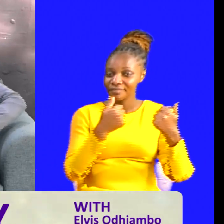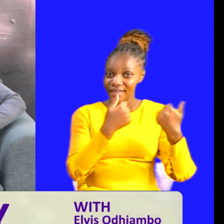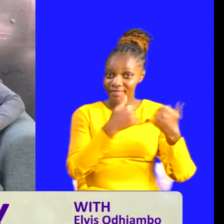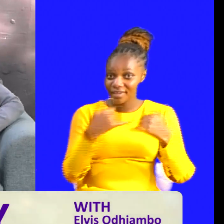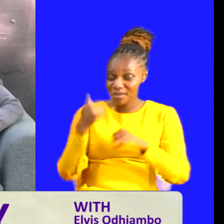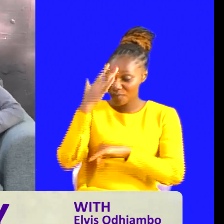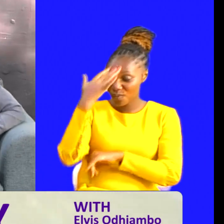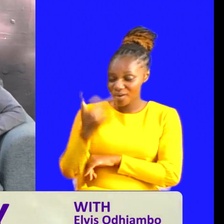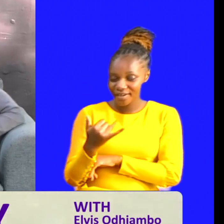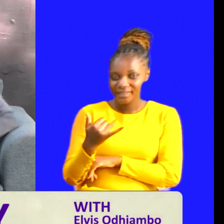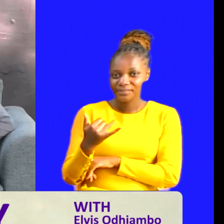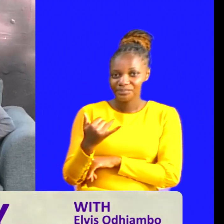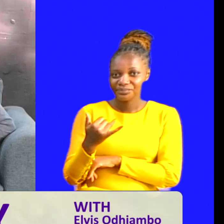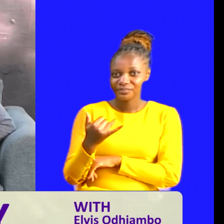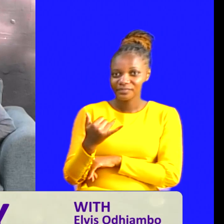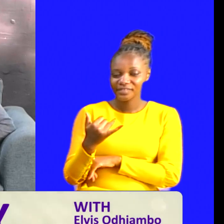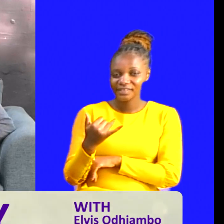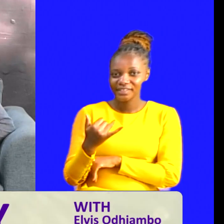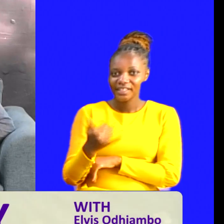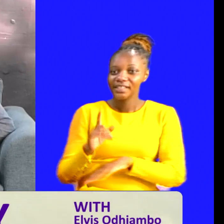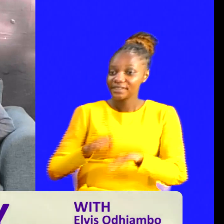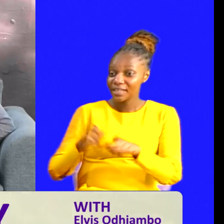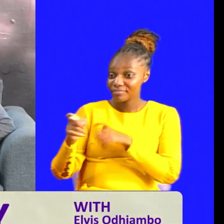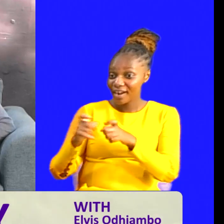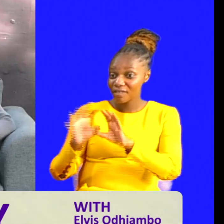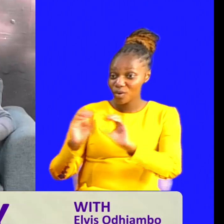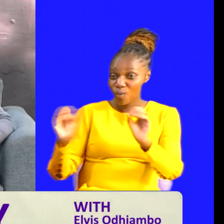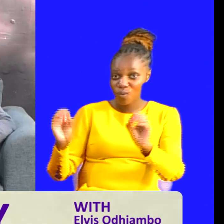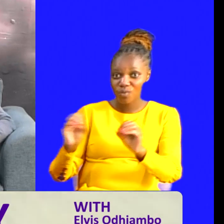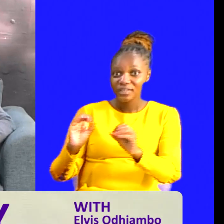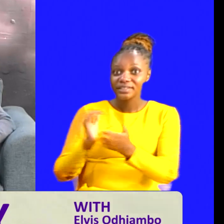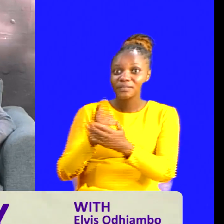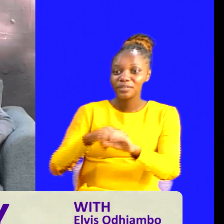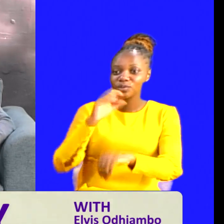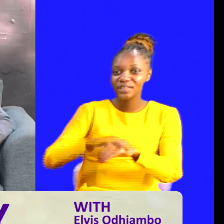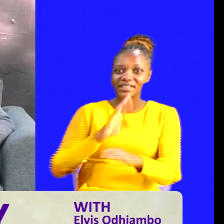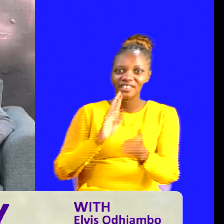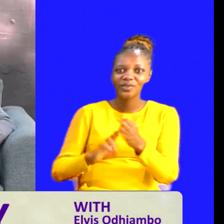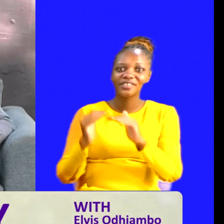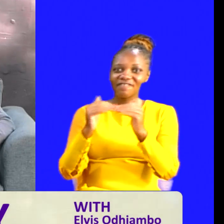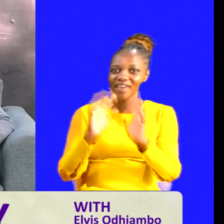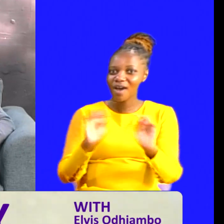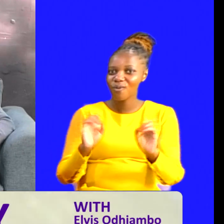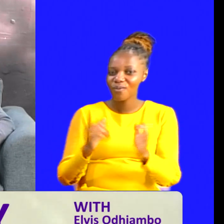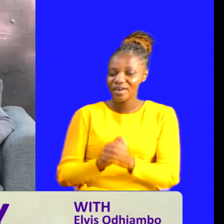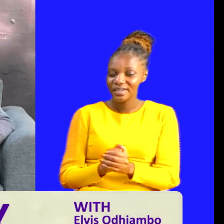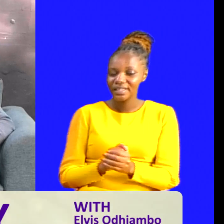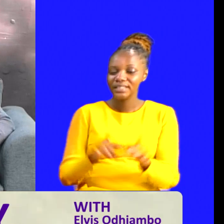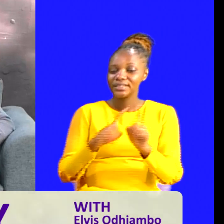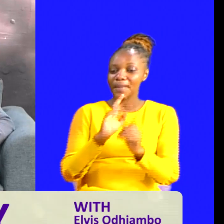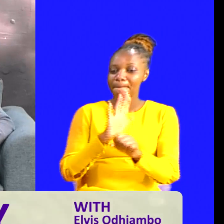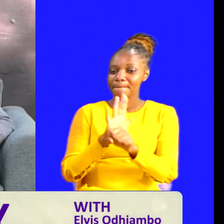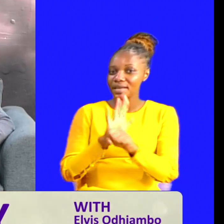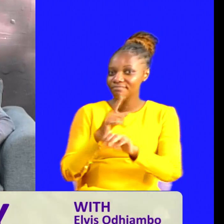because when it's not governed, sometimes you will get unfair results. And many times we have